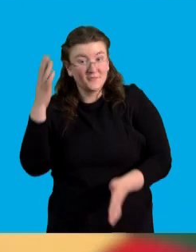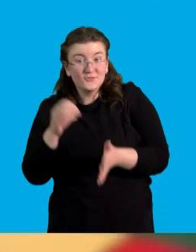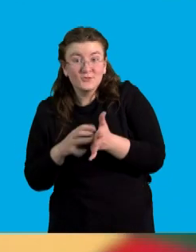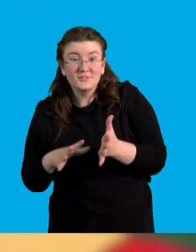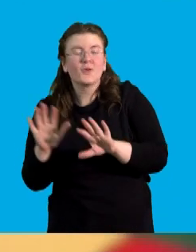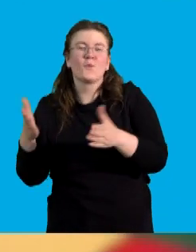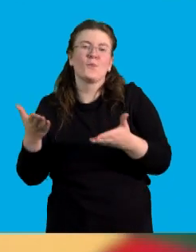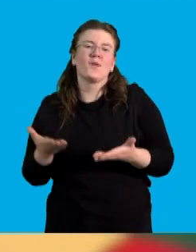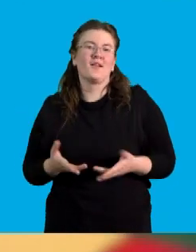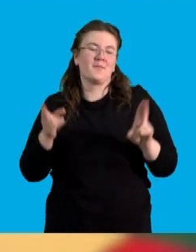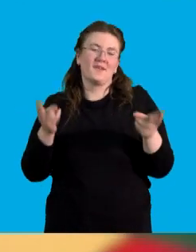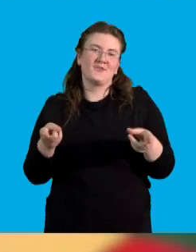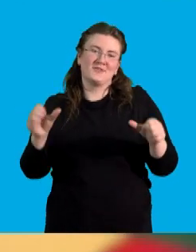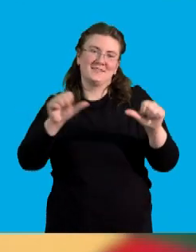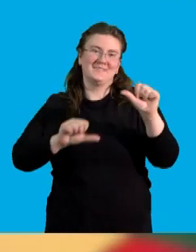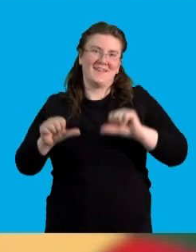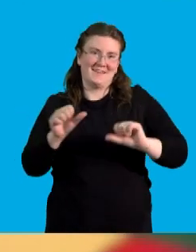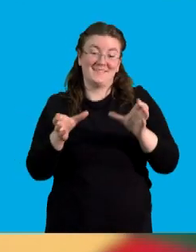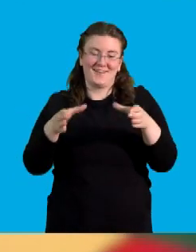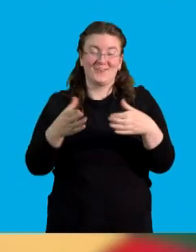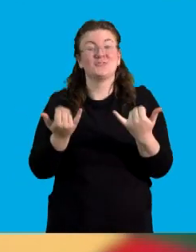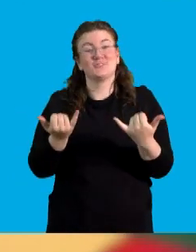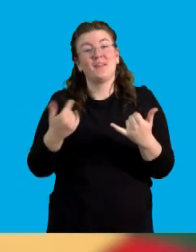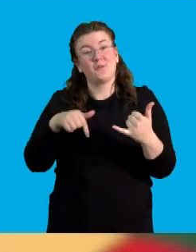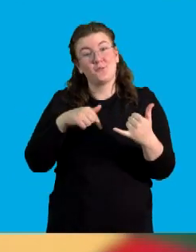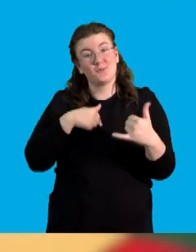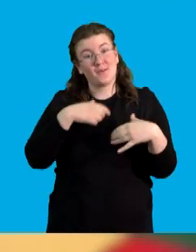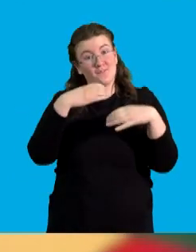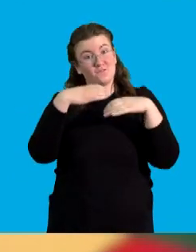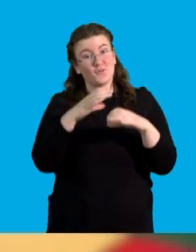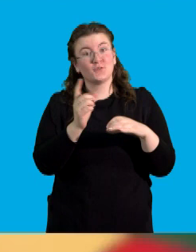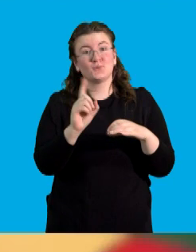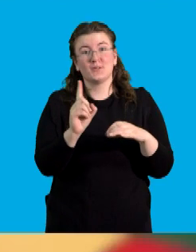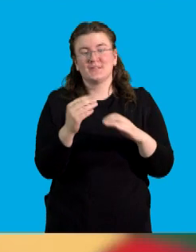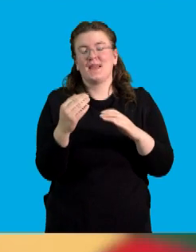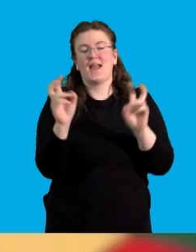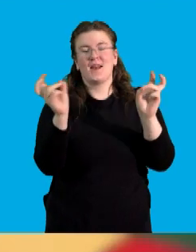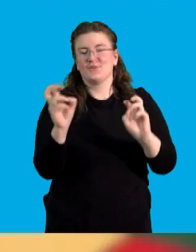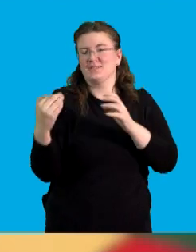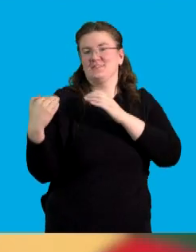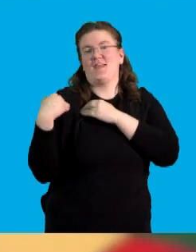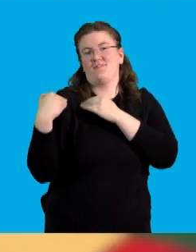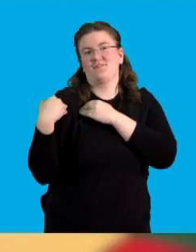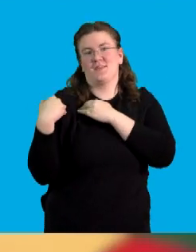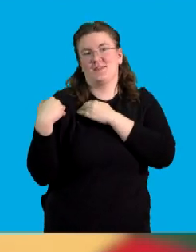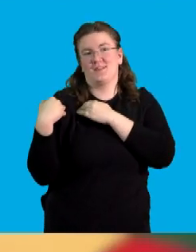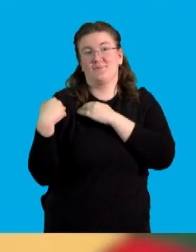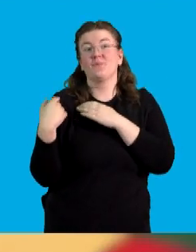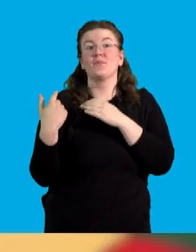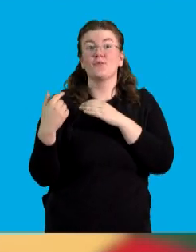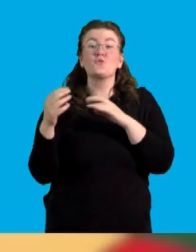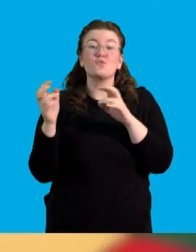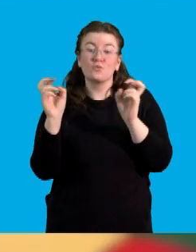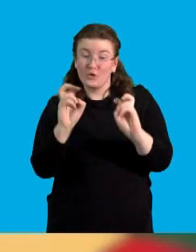Hello learners and welcome to your natural sciences lesson. So today we're going to be looking at the safety with electricity, how to be safe